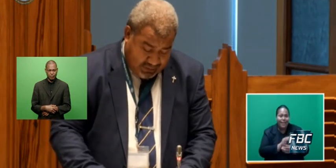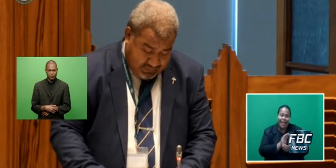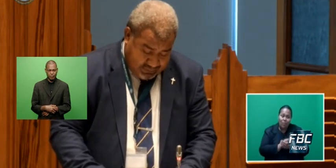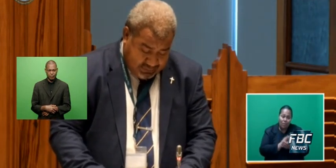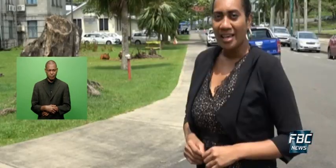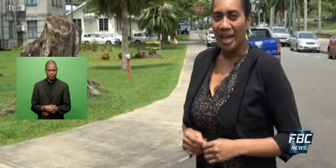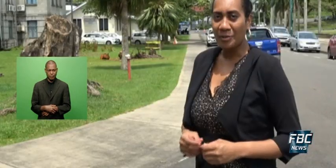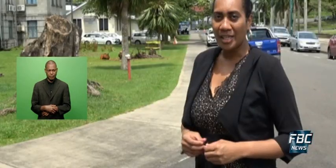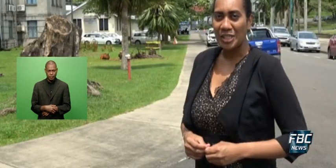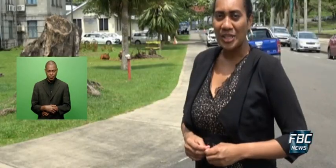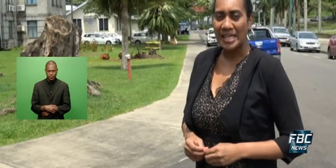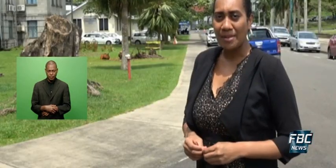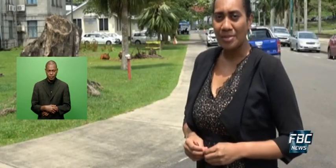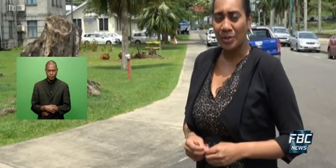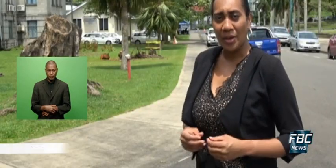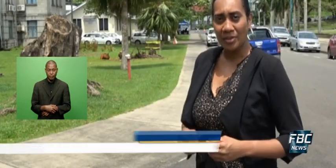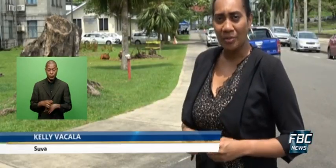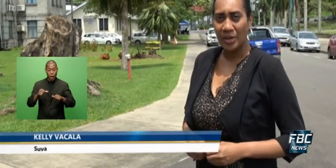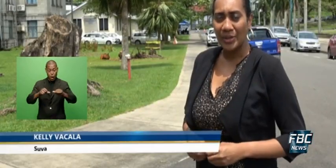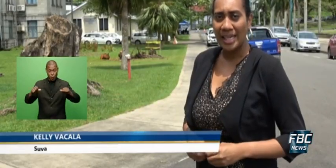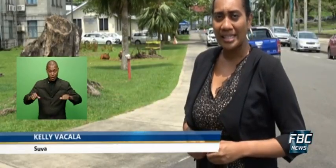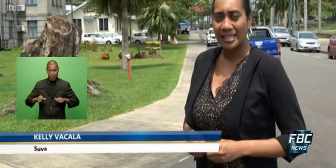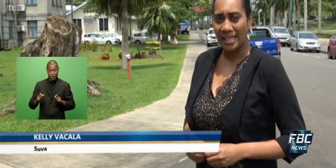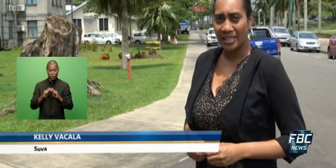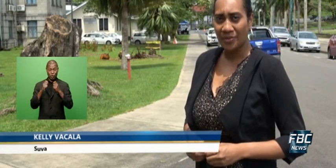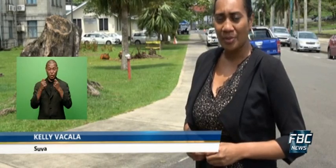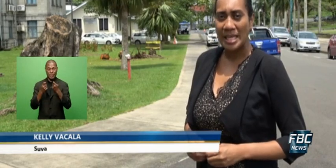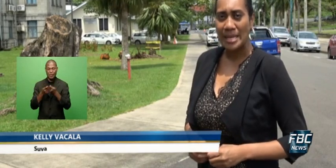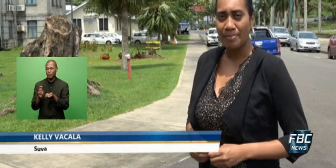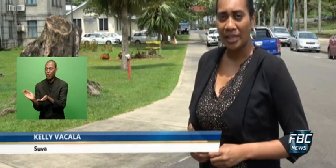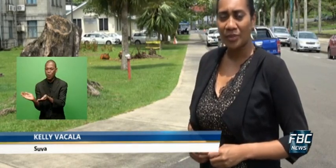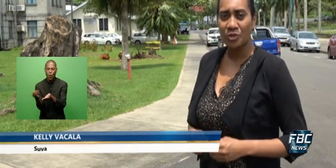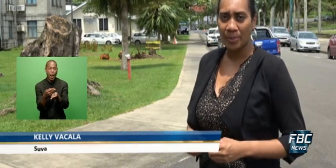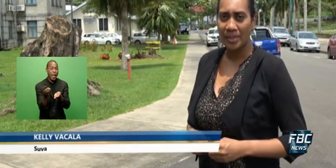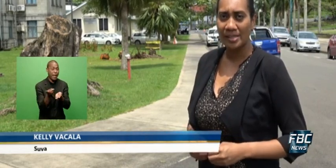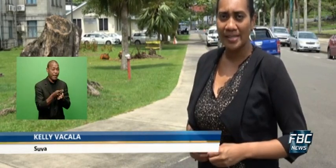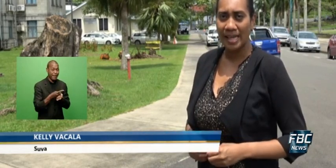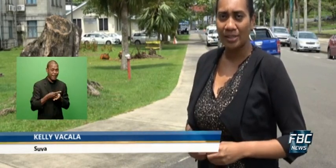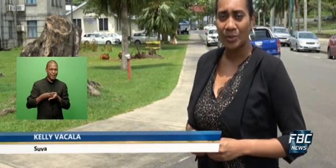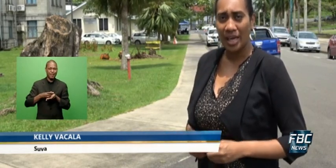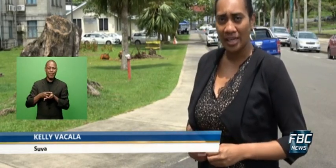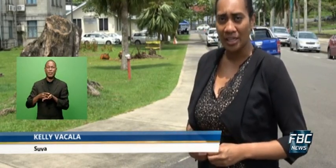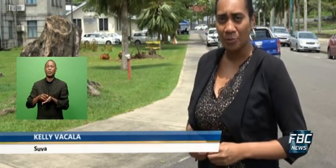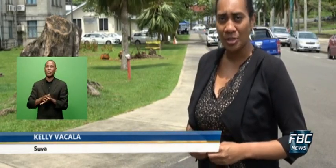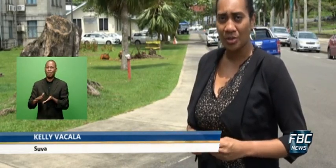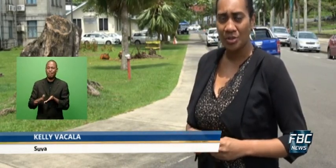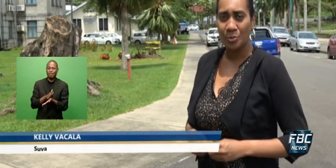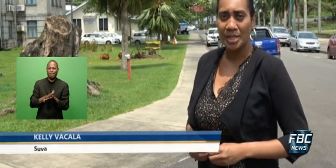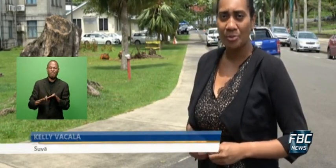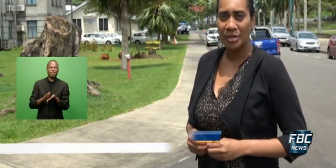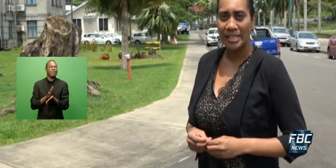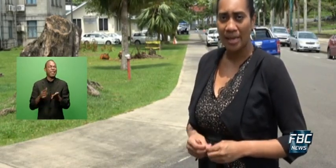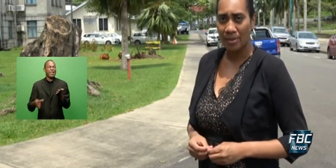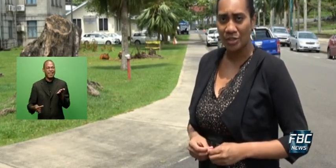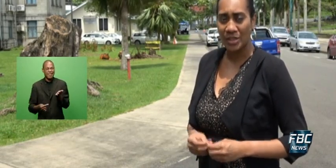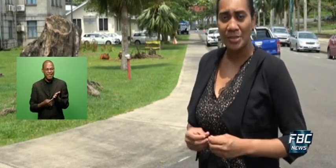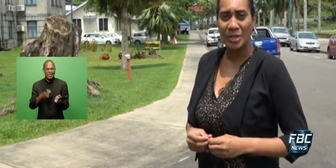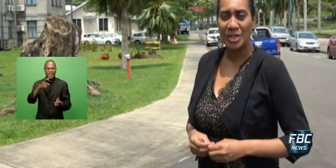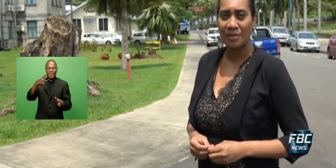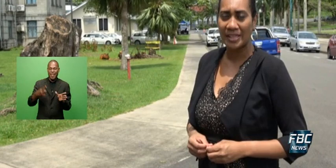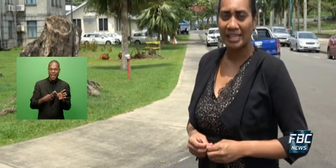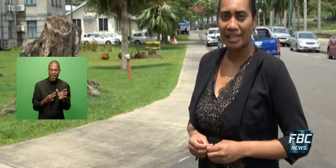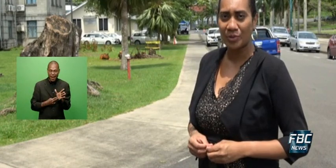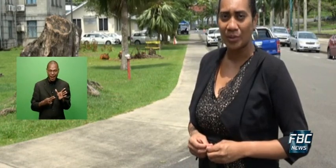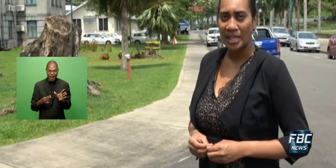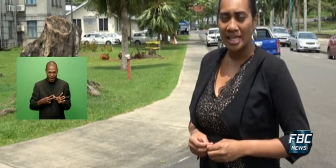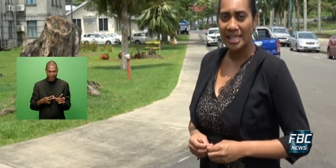cocoa and vanilla. Agriculture teams are on the ground collecting data from the impact of tropical cyclone Ana, which caused widespread damage,